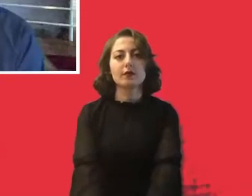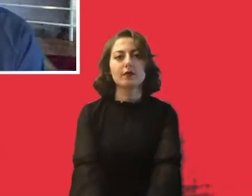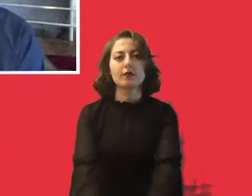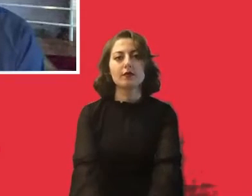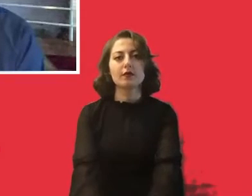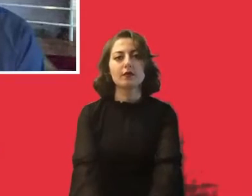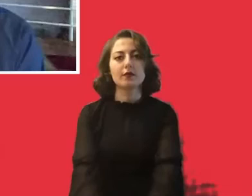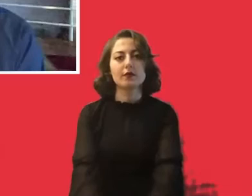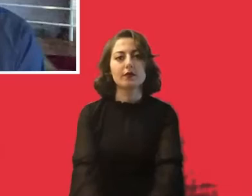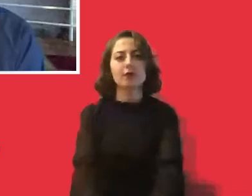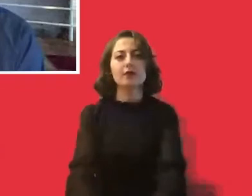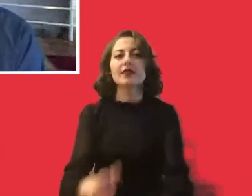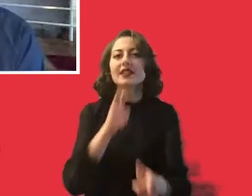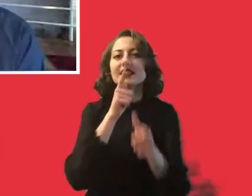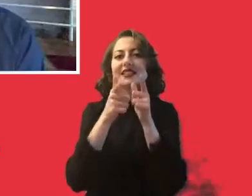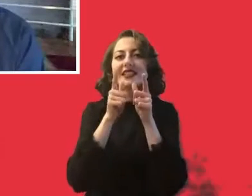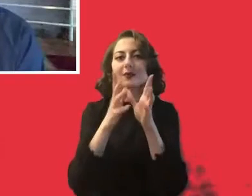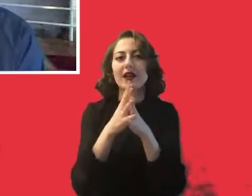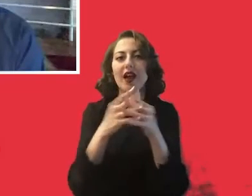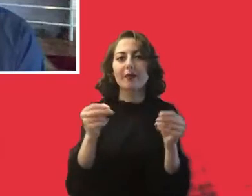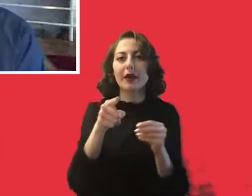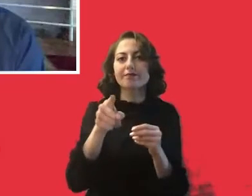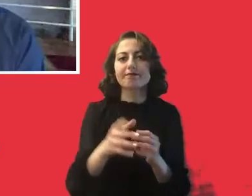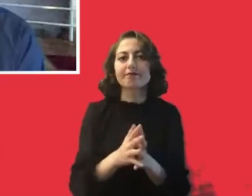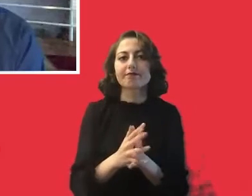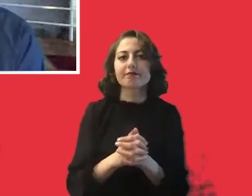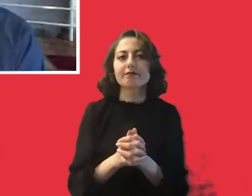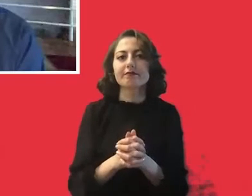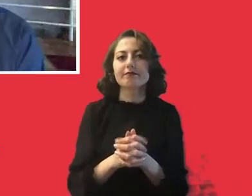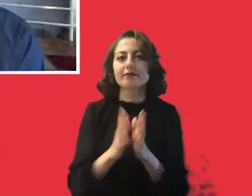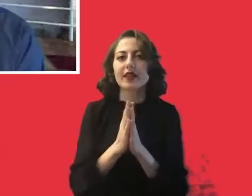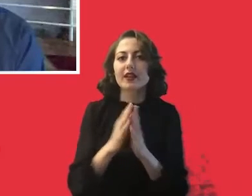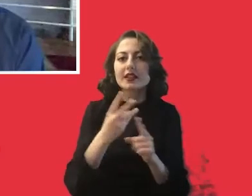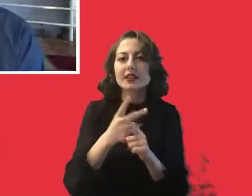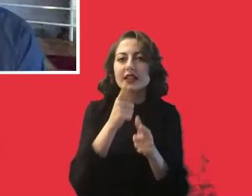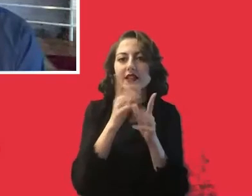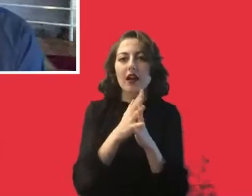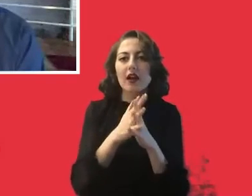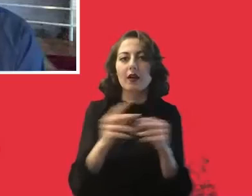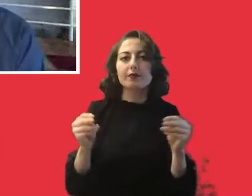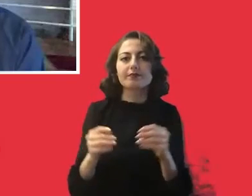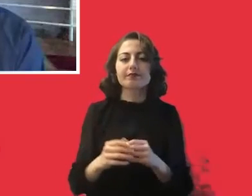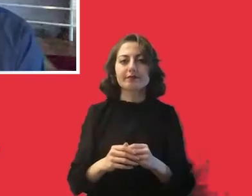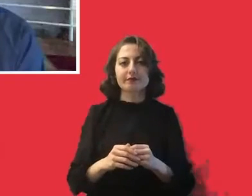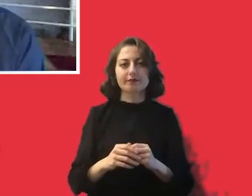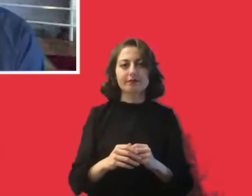Sesini kaybettik sanıyorum şu anda Ercan'ın. we don't hear the speaker, unfortunately, Ercan.